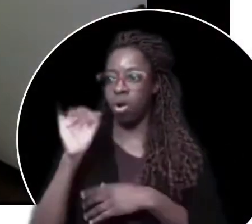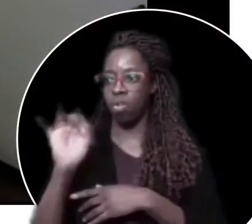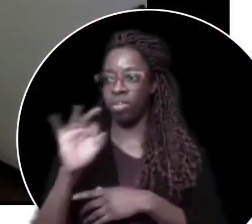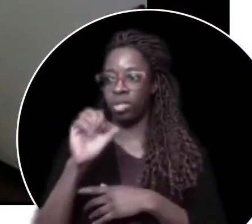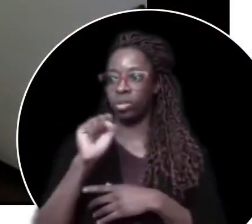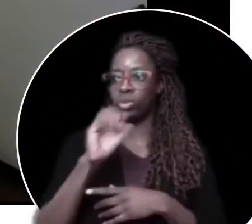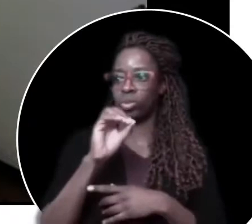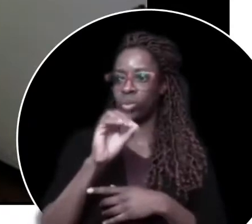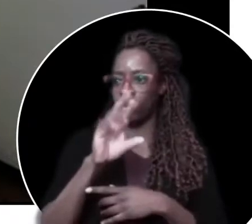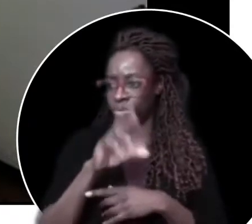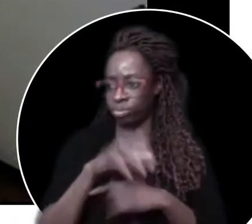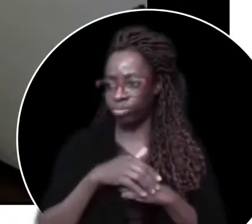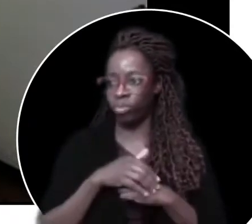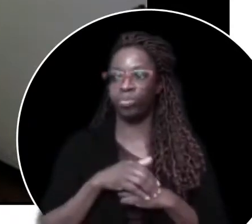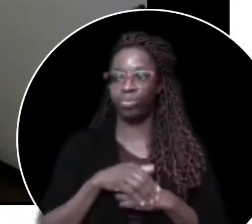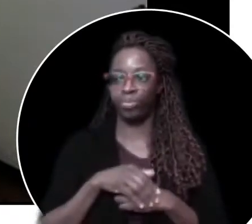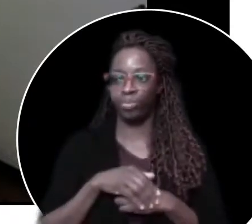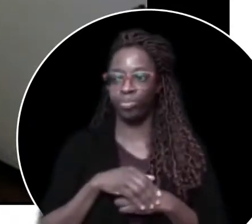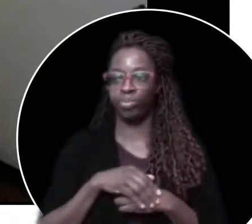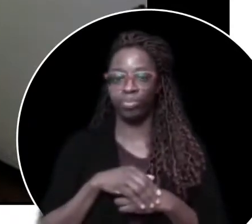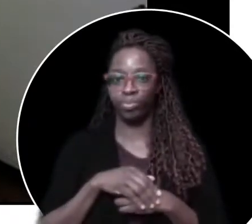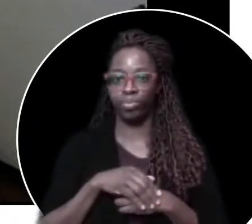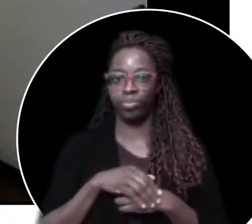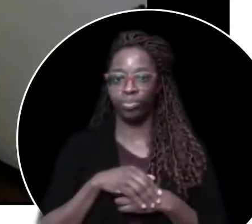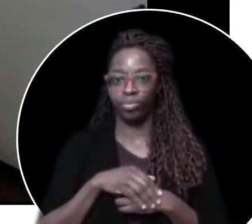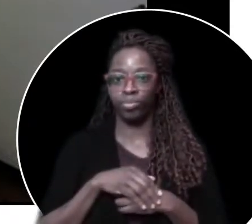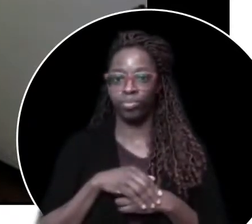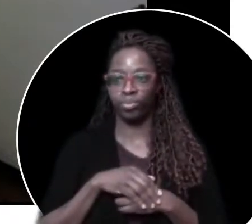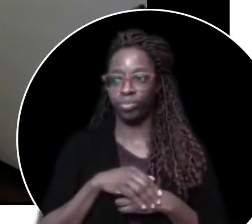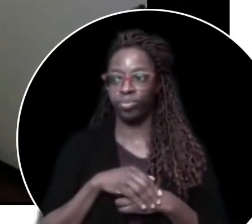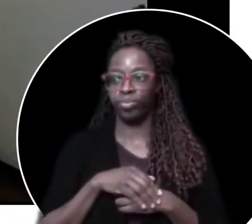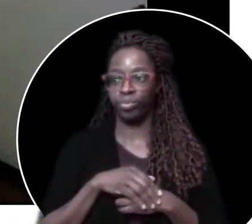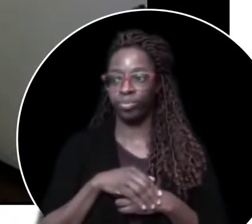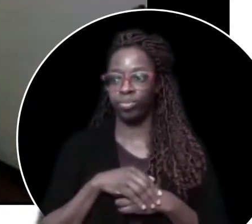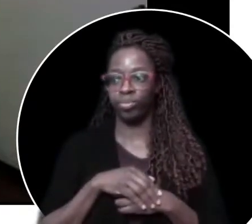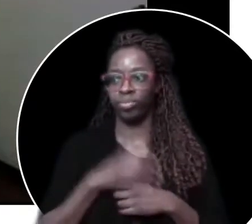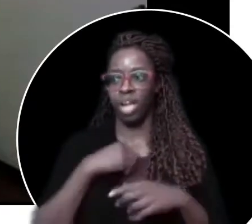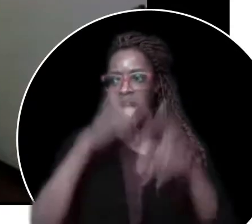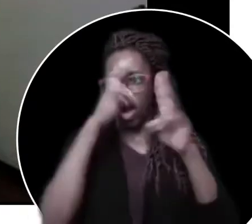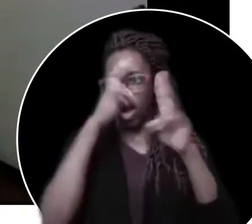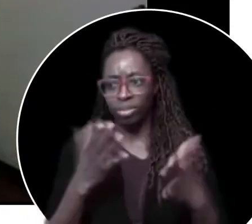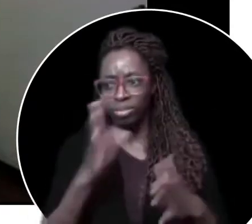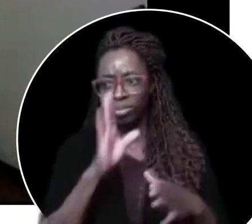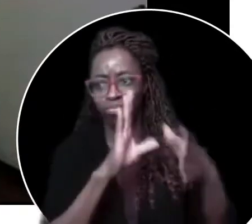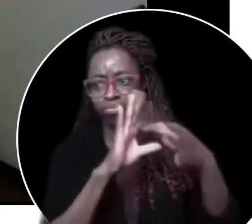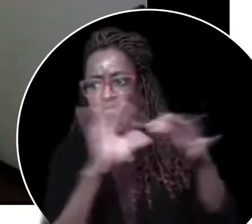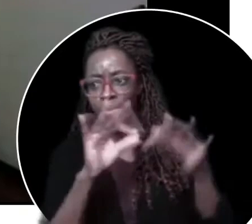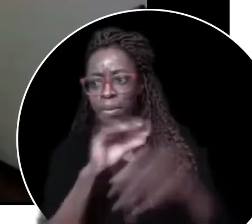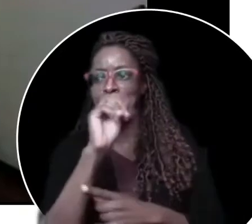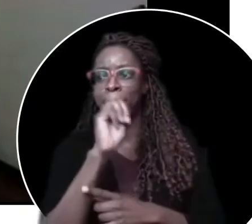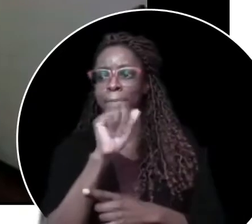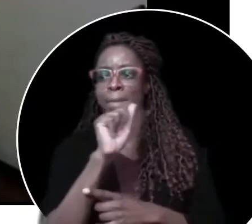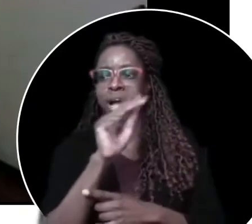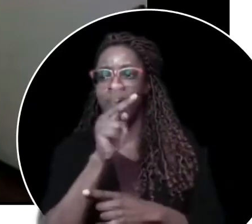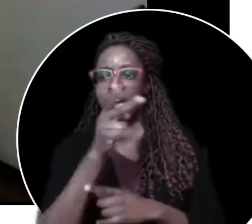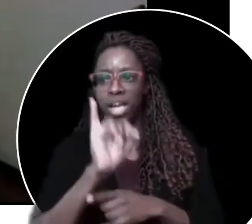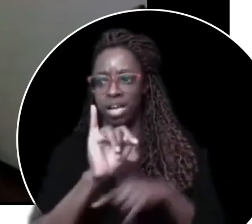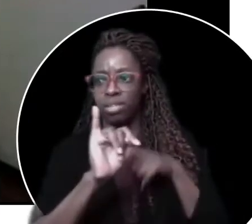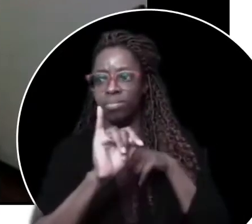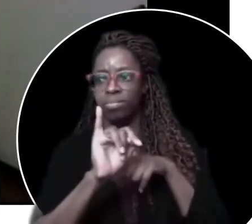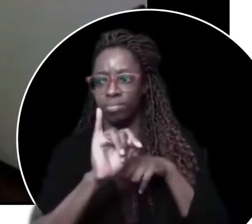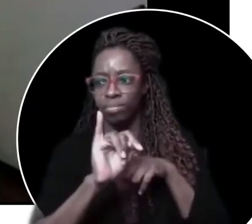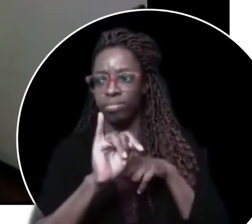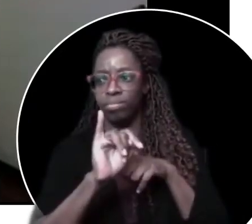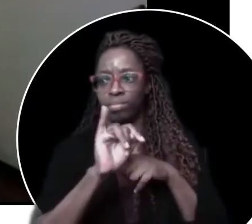alongside Makani, Medin, Lorgia, and Angela. As Makani said, I work on immigration